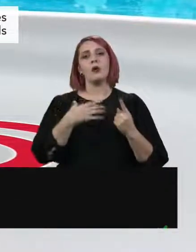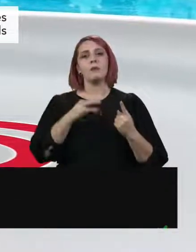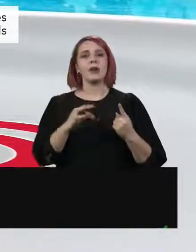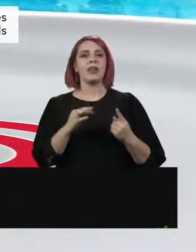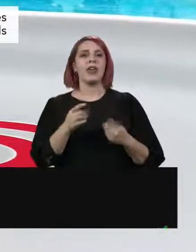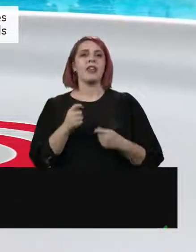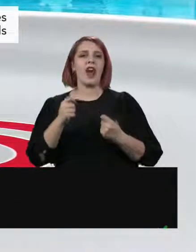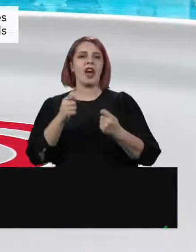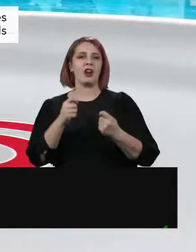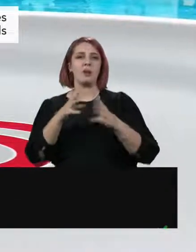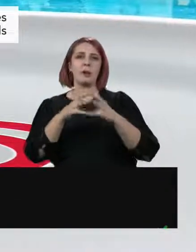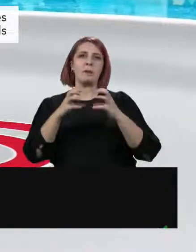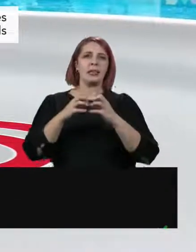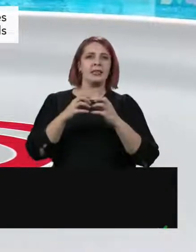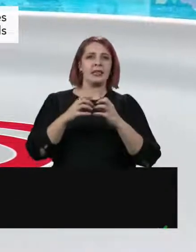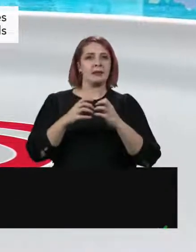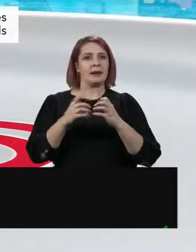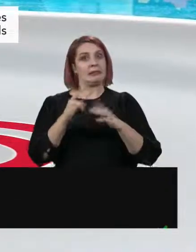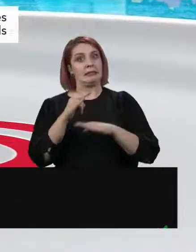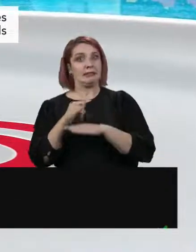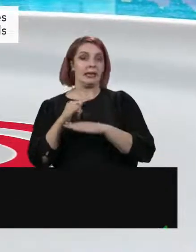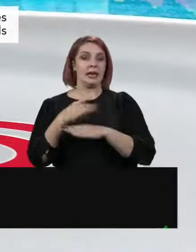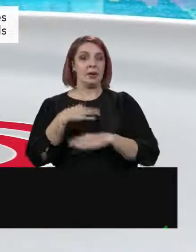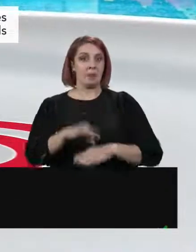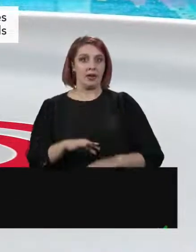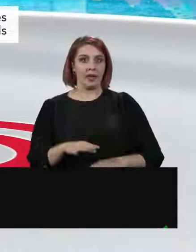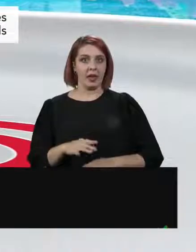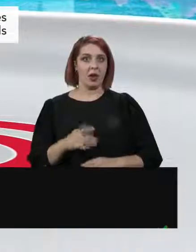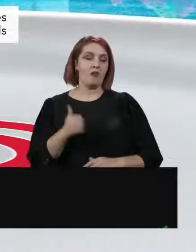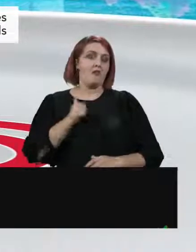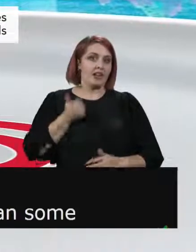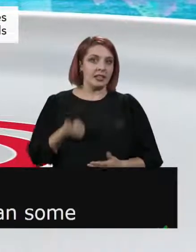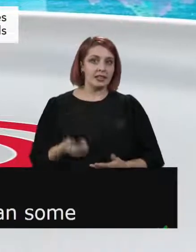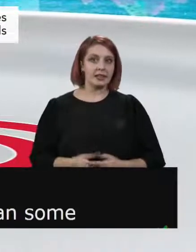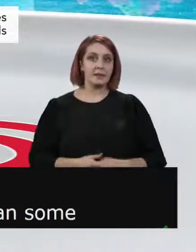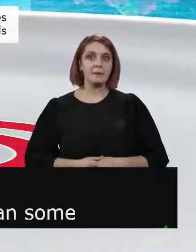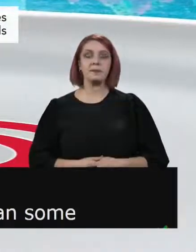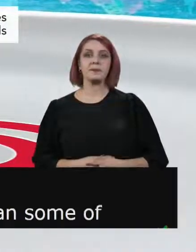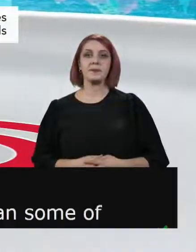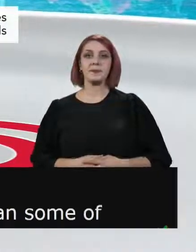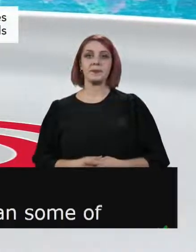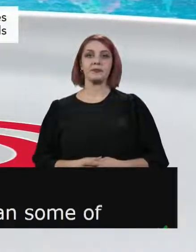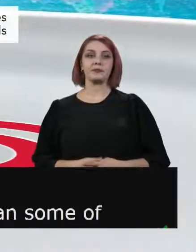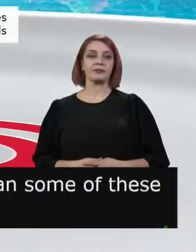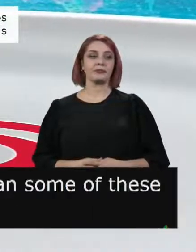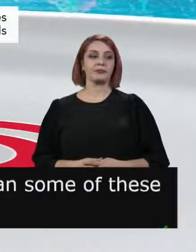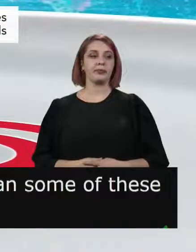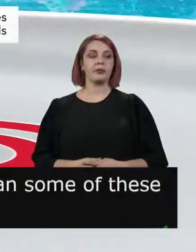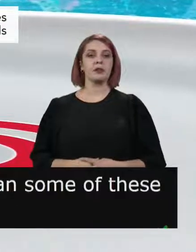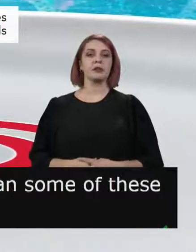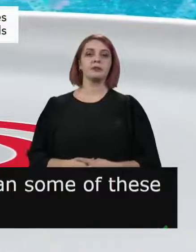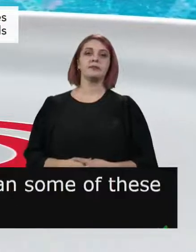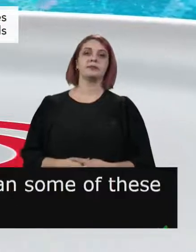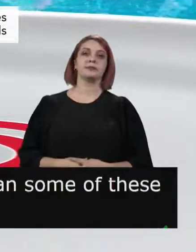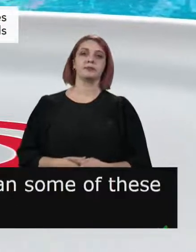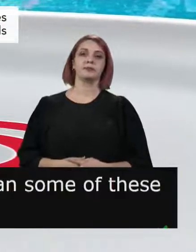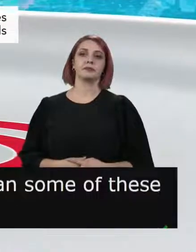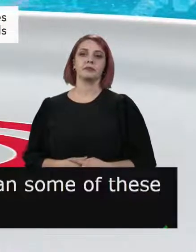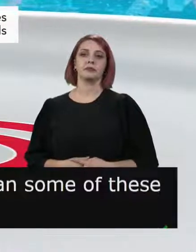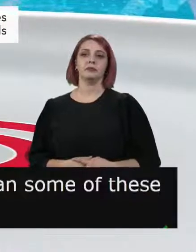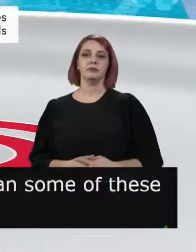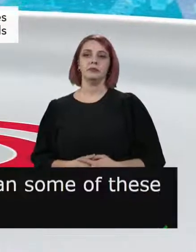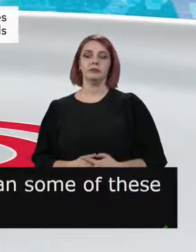expectations, can some of these technologies, such as the self-driving vehicles, create false expectations?